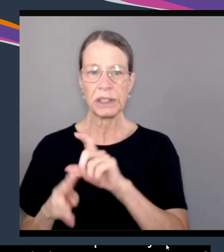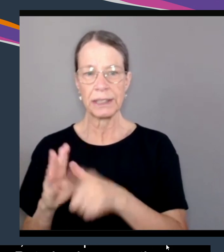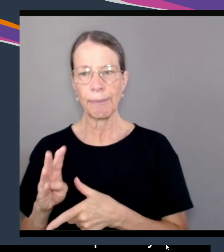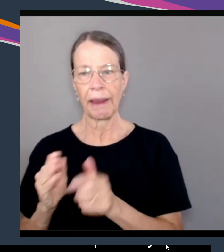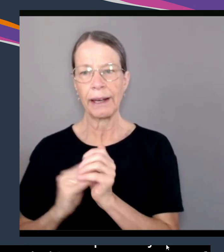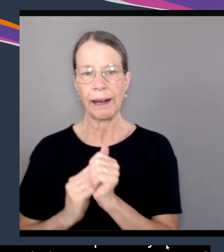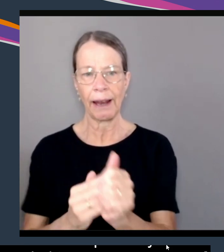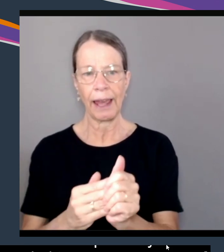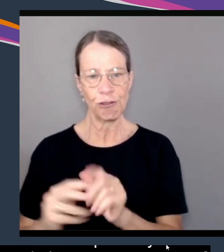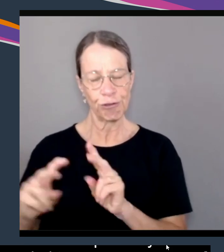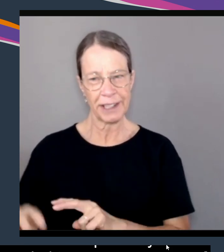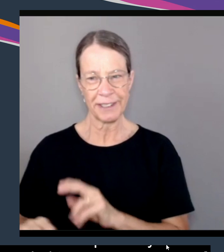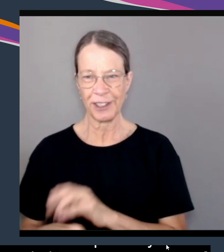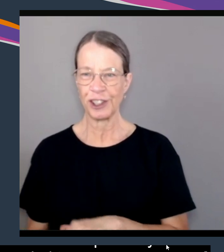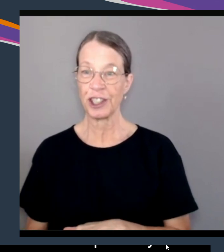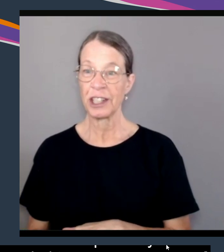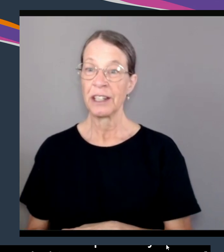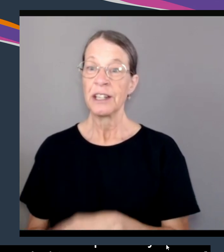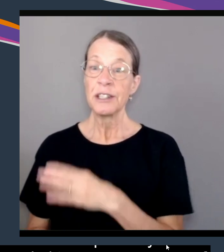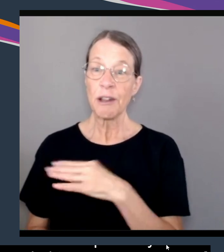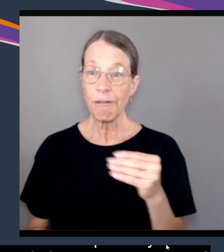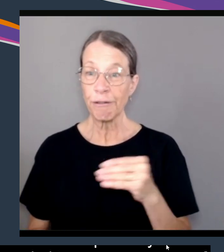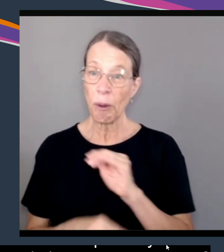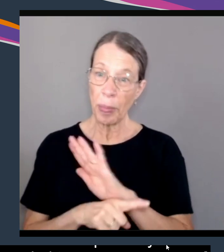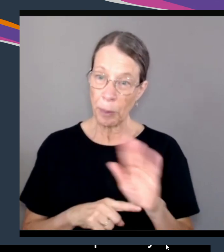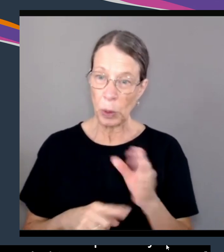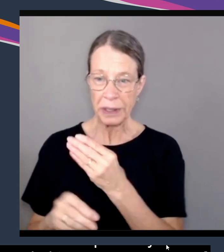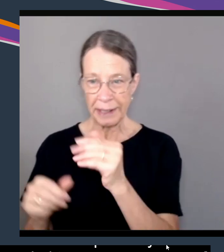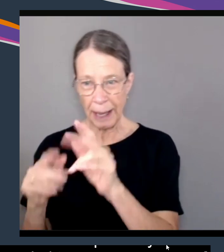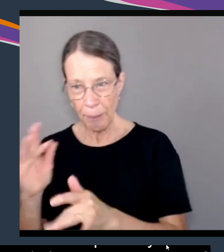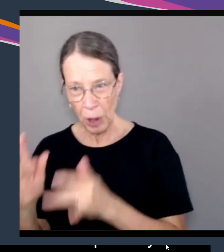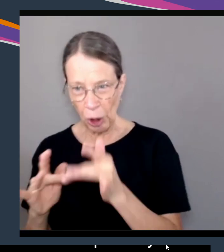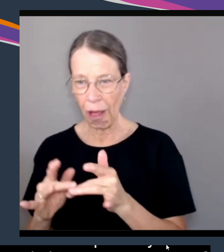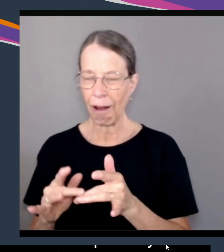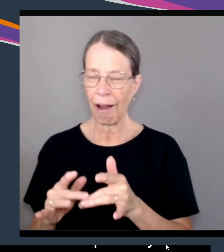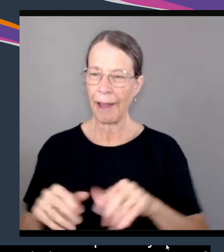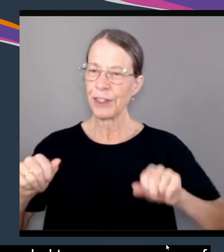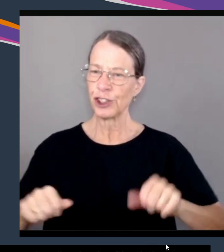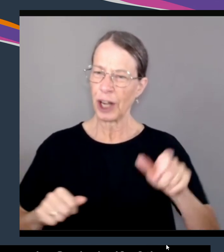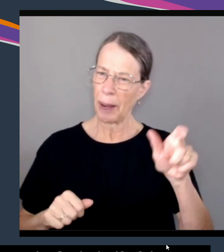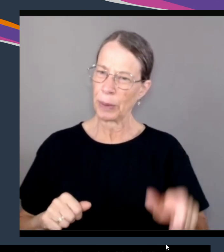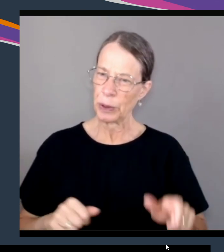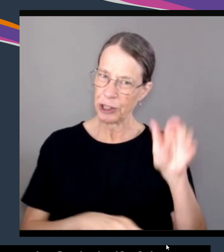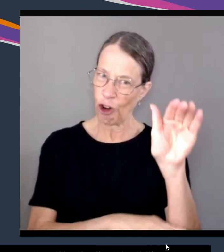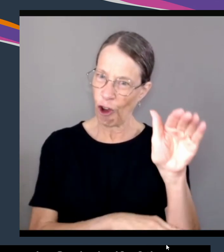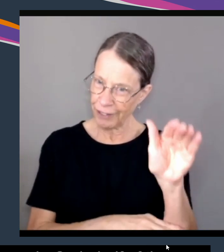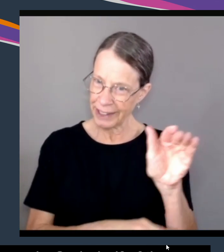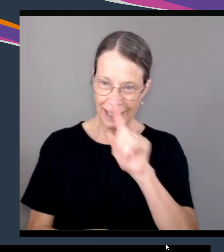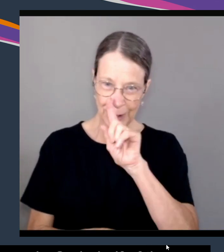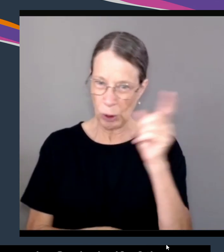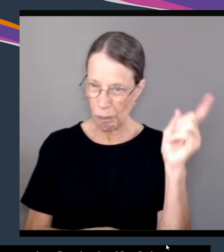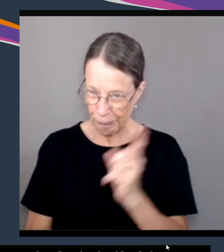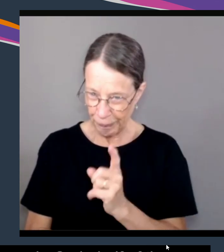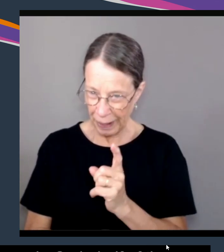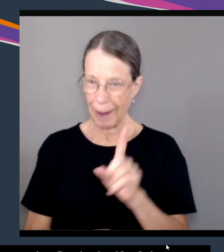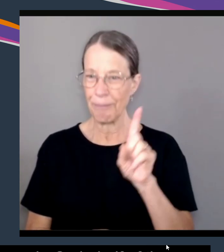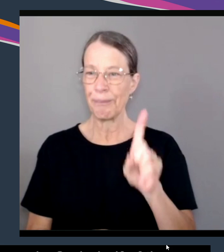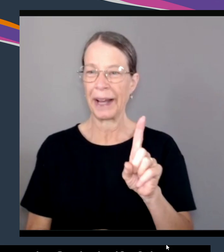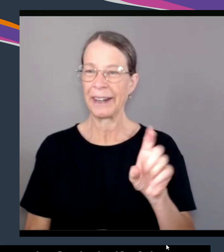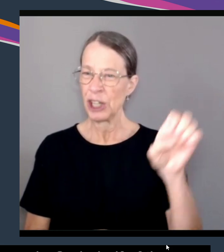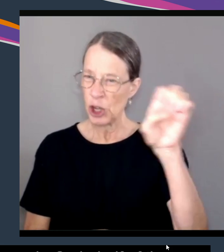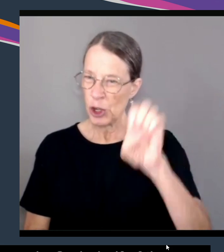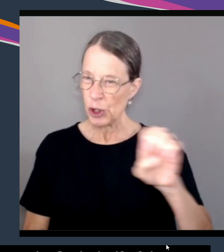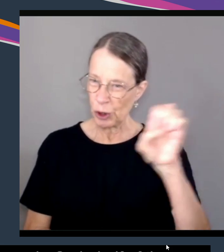are online, and our chair, who's overseas at the moment and couldn't be in here, is up very late in Europe,